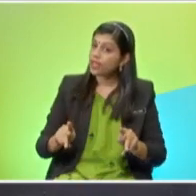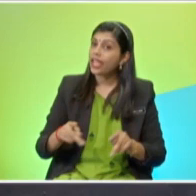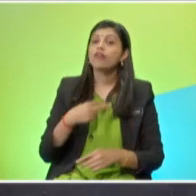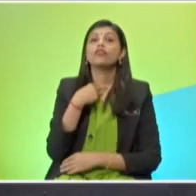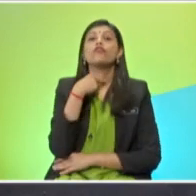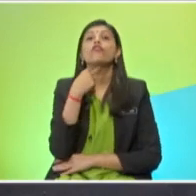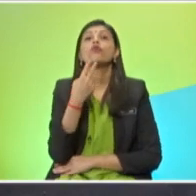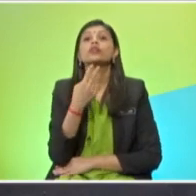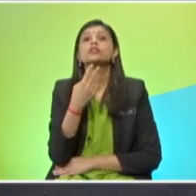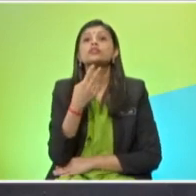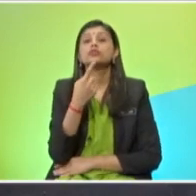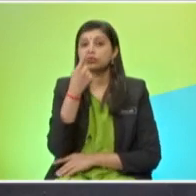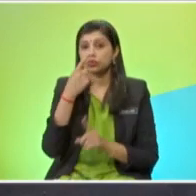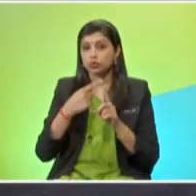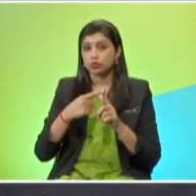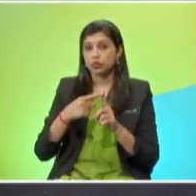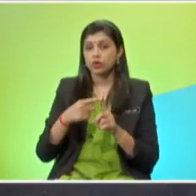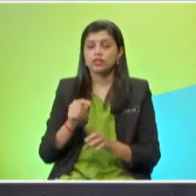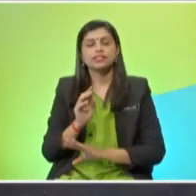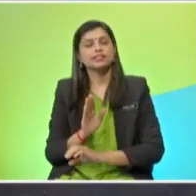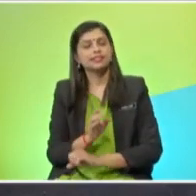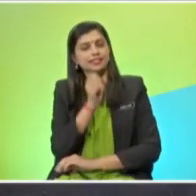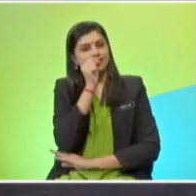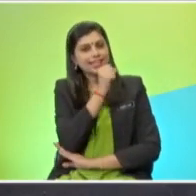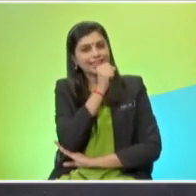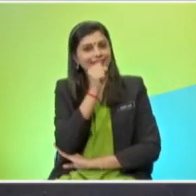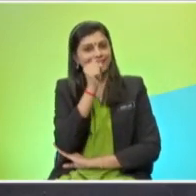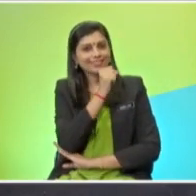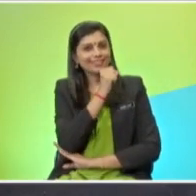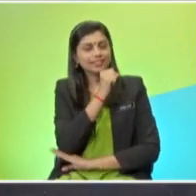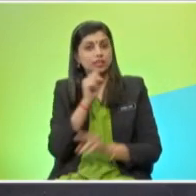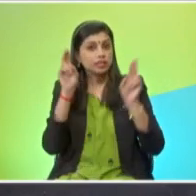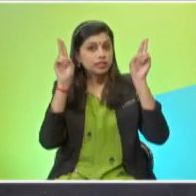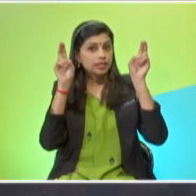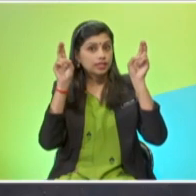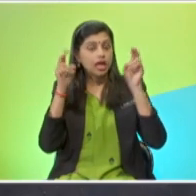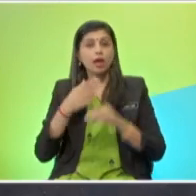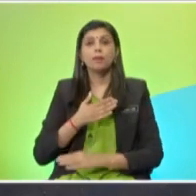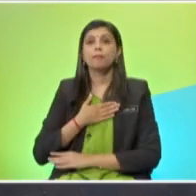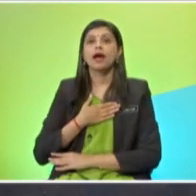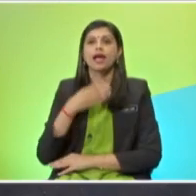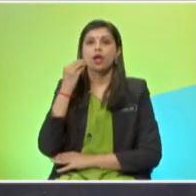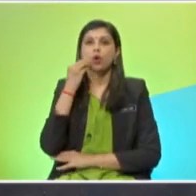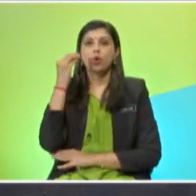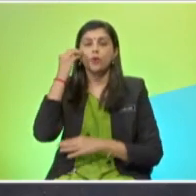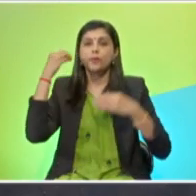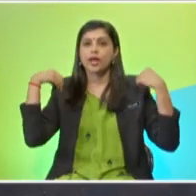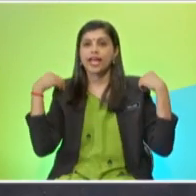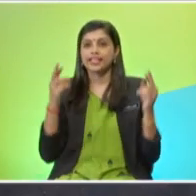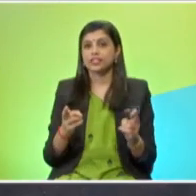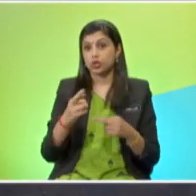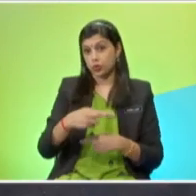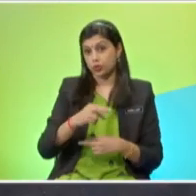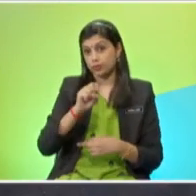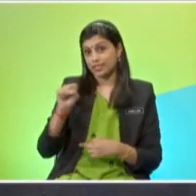yay! Yeah, the title of the song will be My Home Has Rooms. My home has